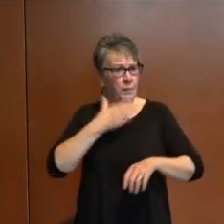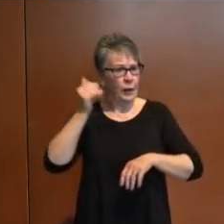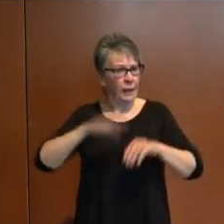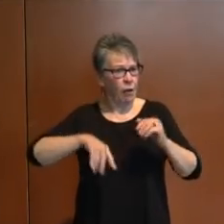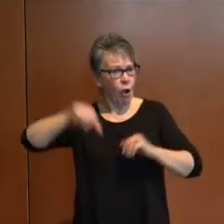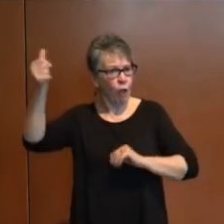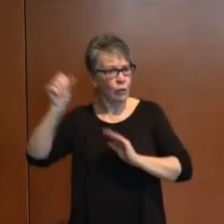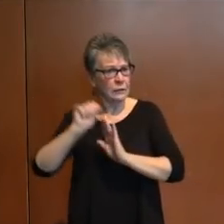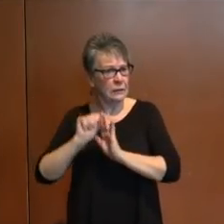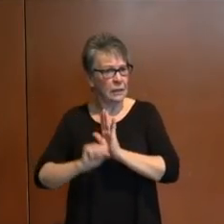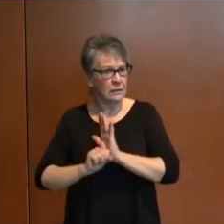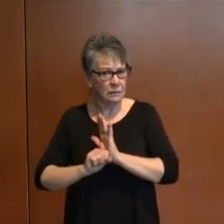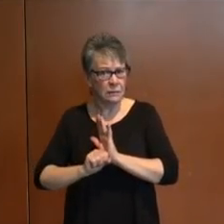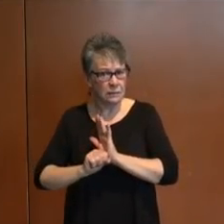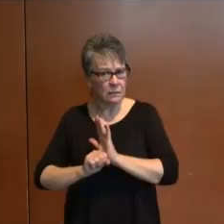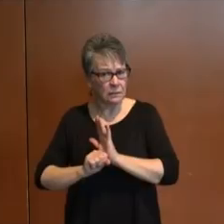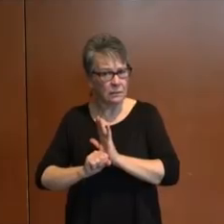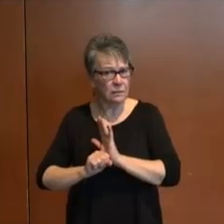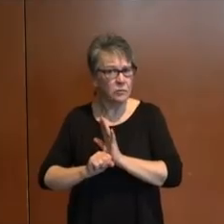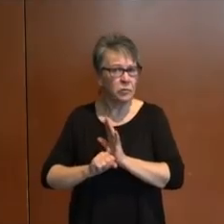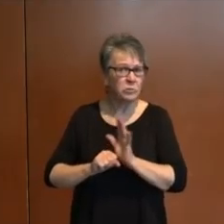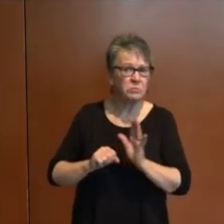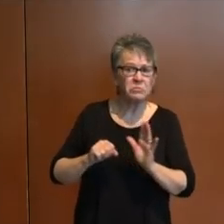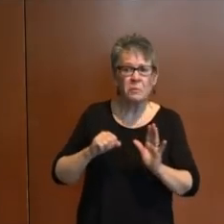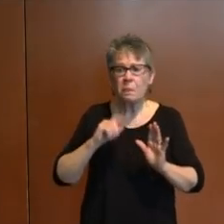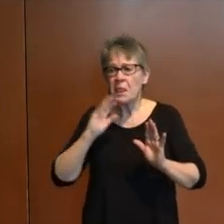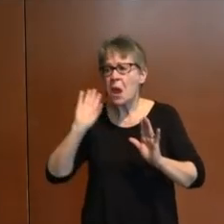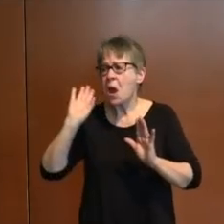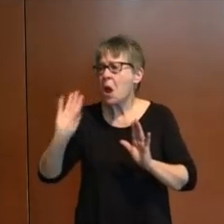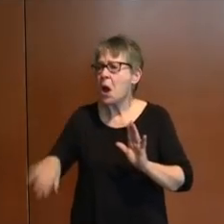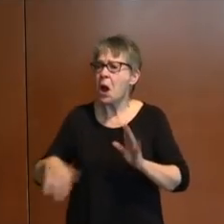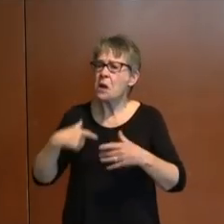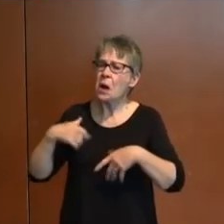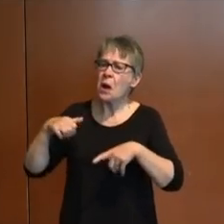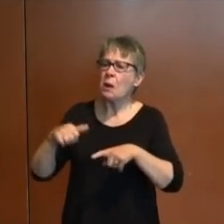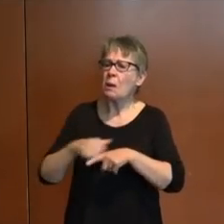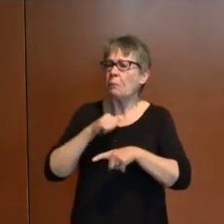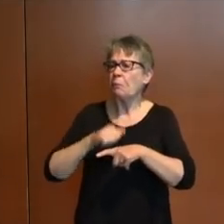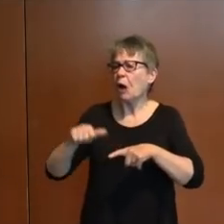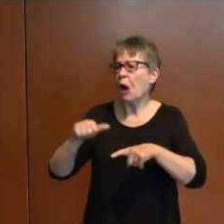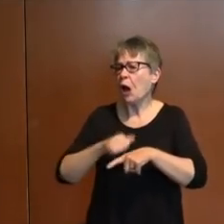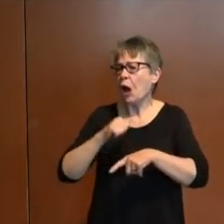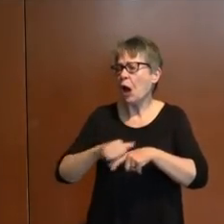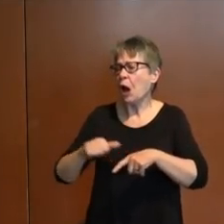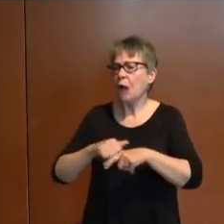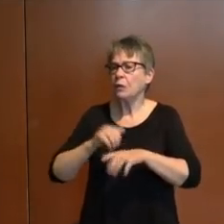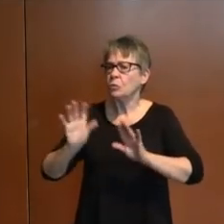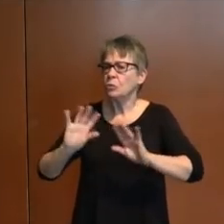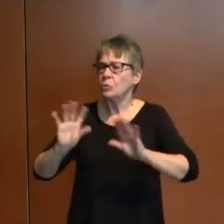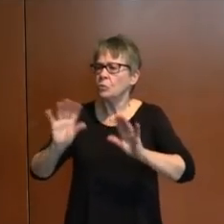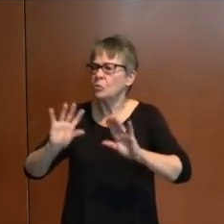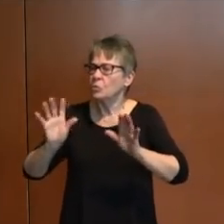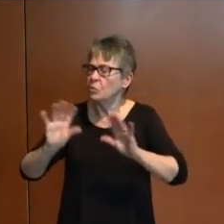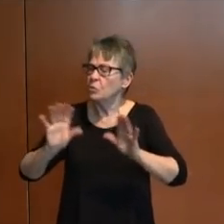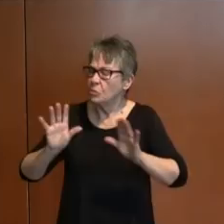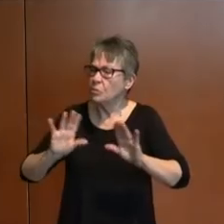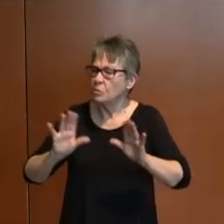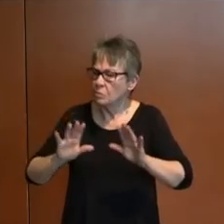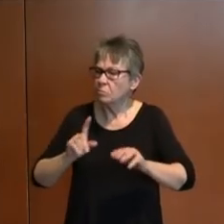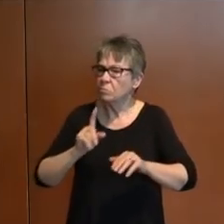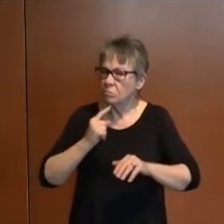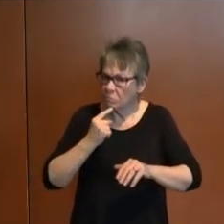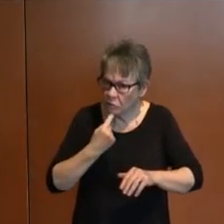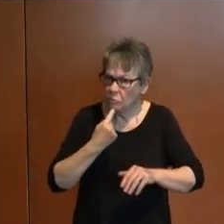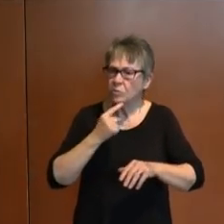an abstract exercise. This is literally to keep the curve as flat as possible